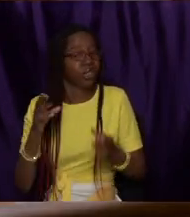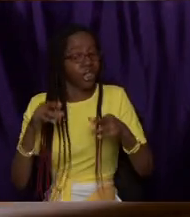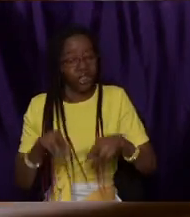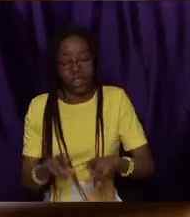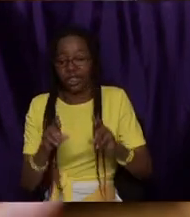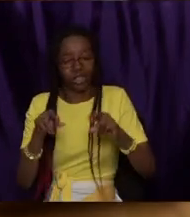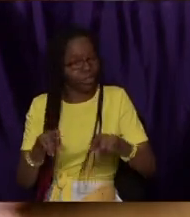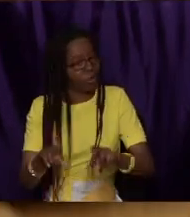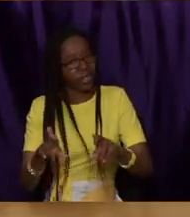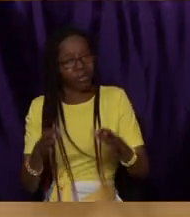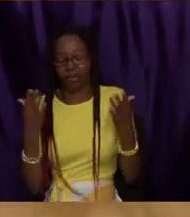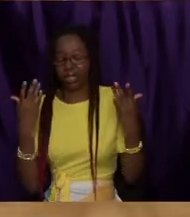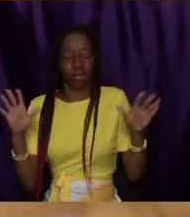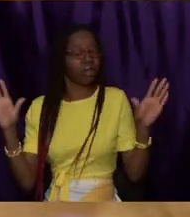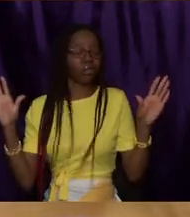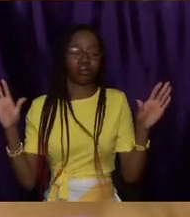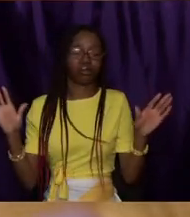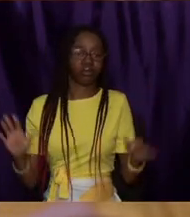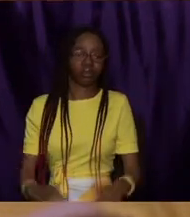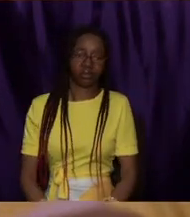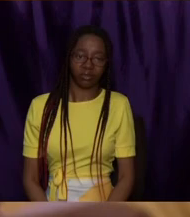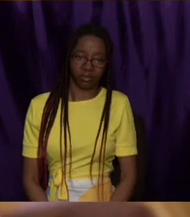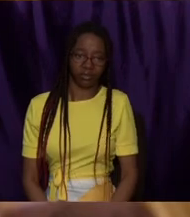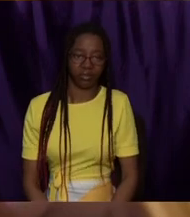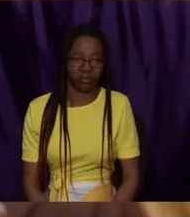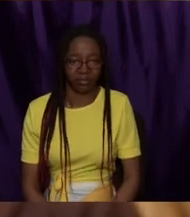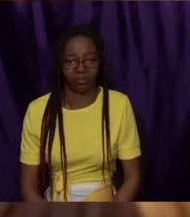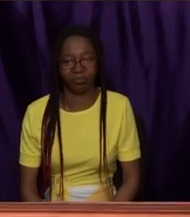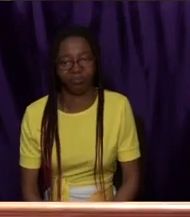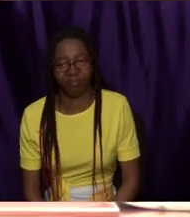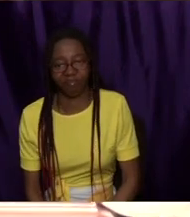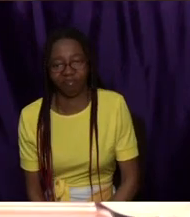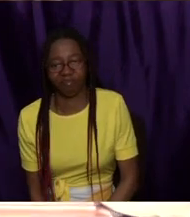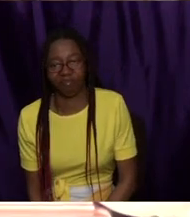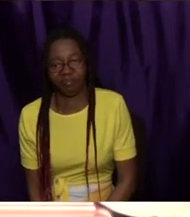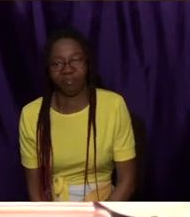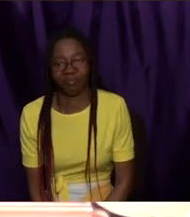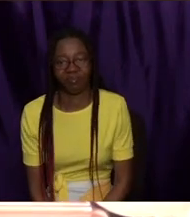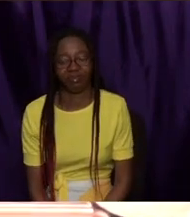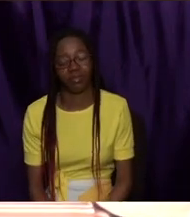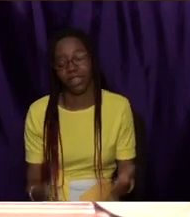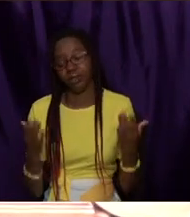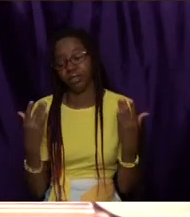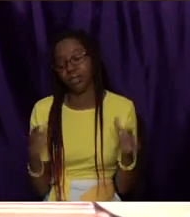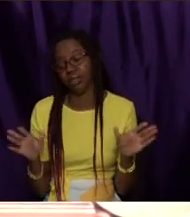just a Jordan.